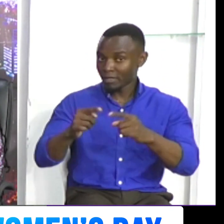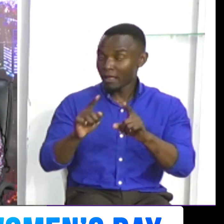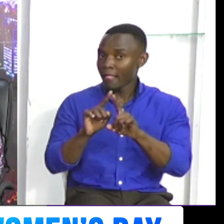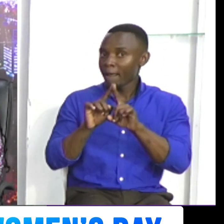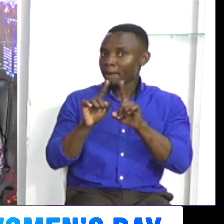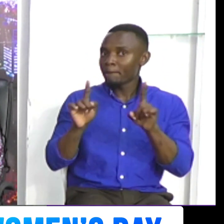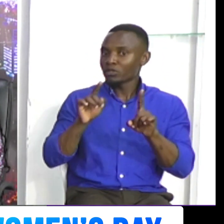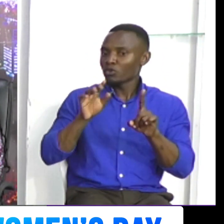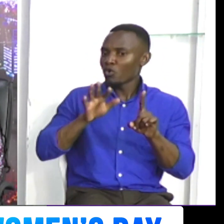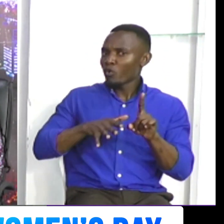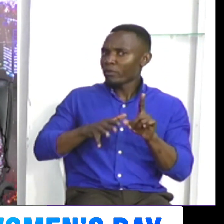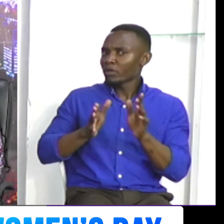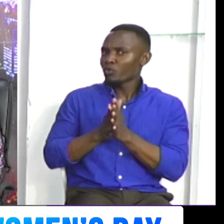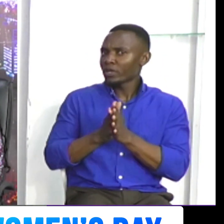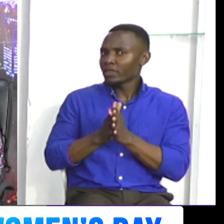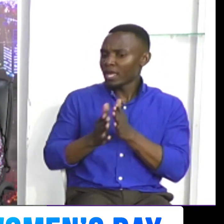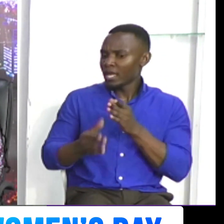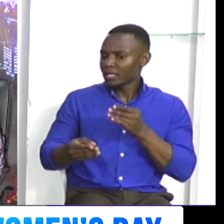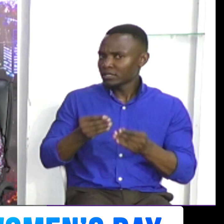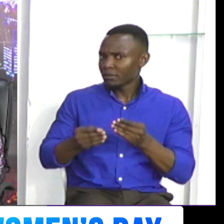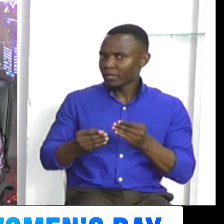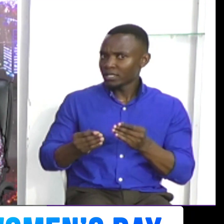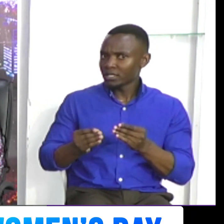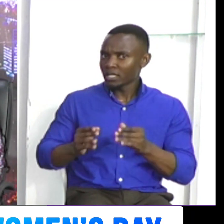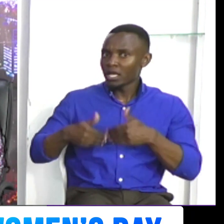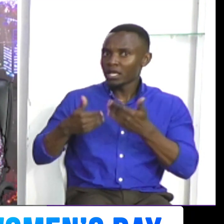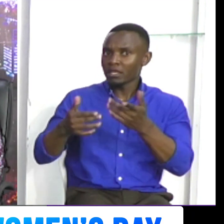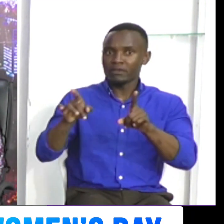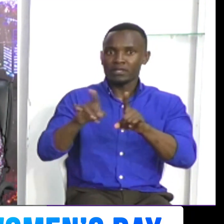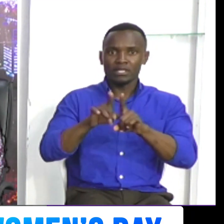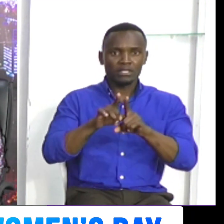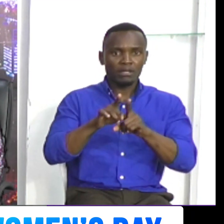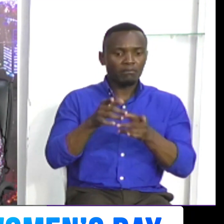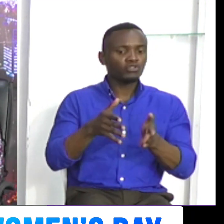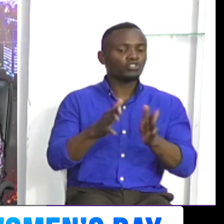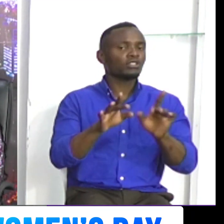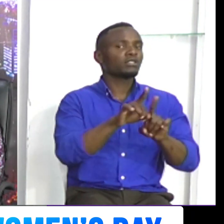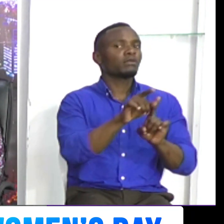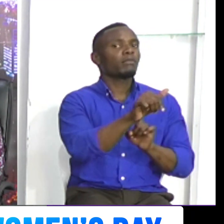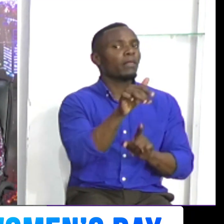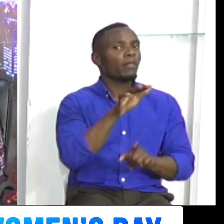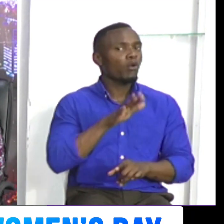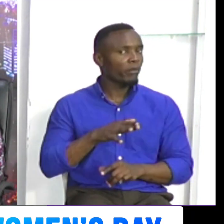with disabilities, are they being given the same chance like any other woman?